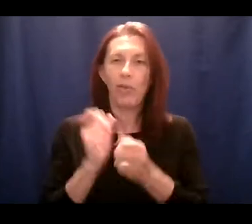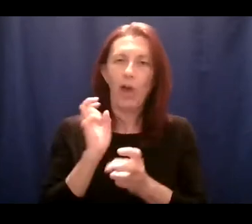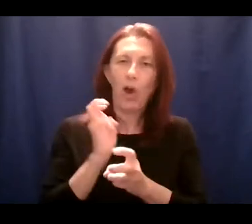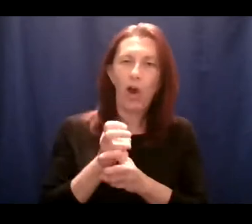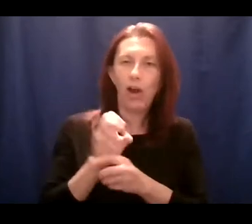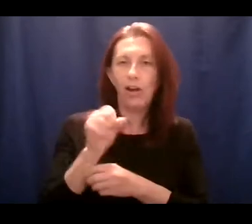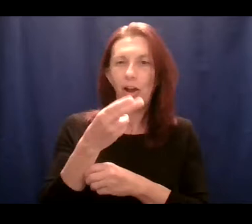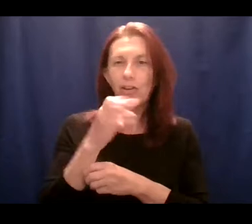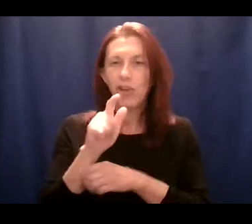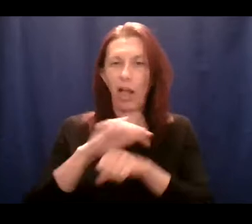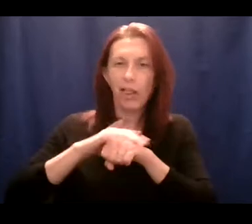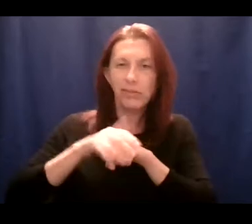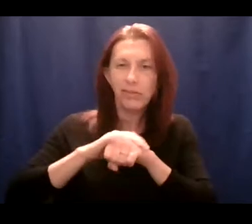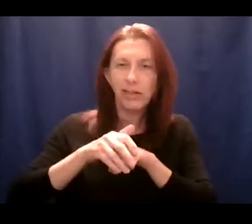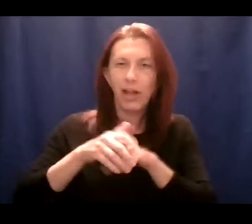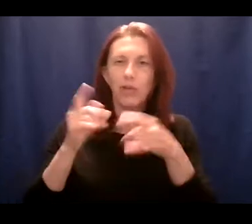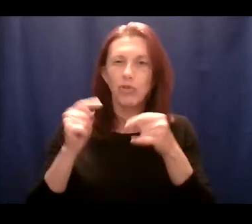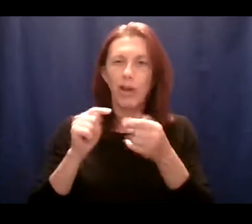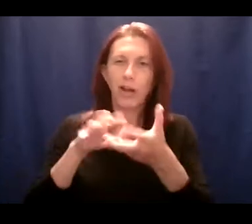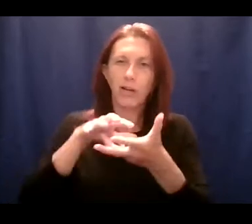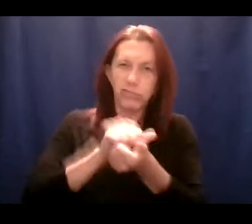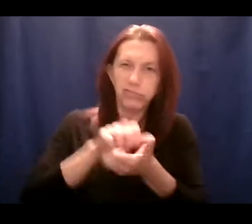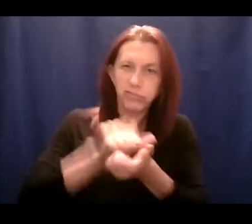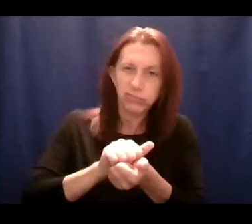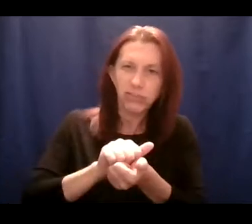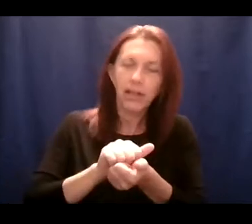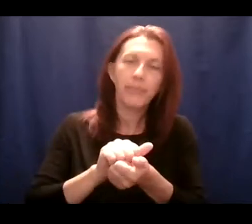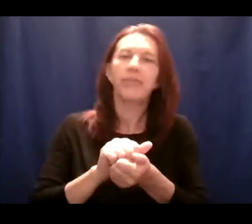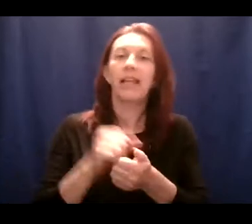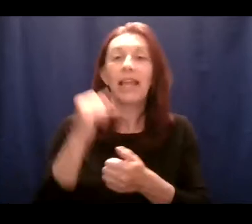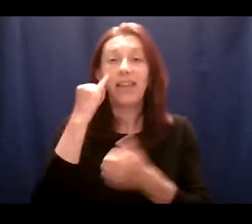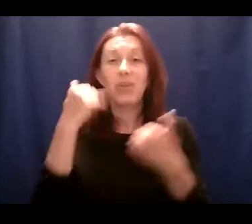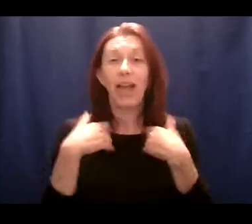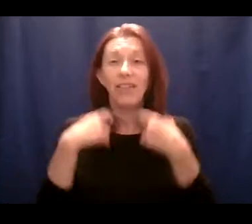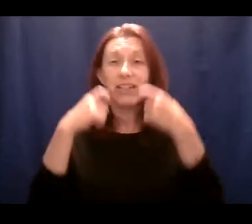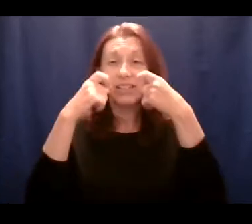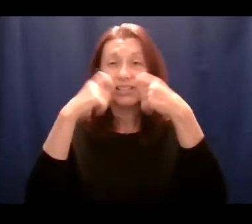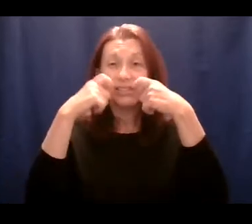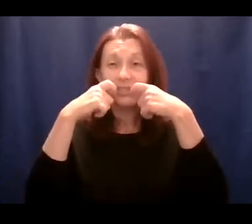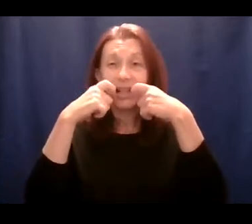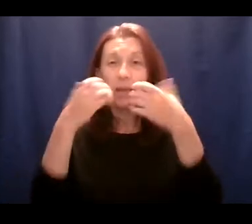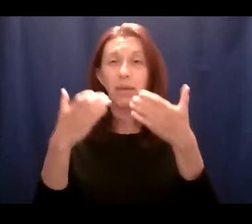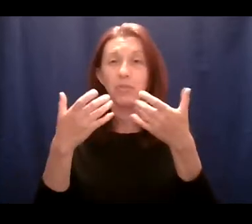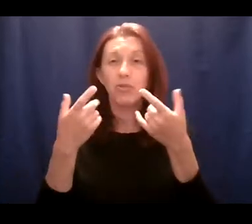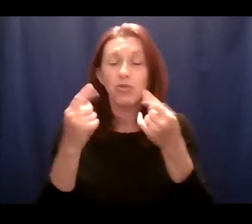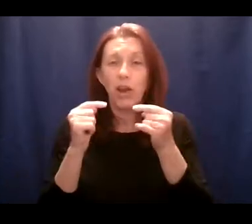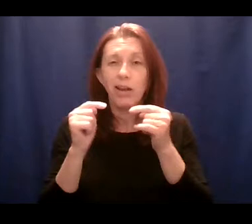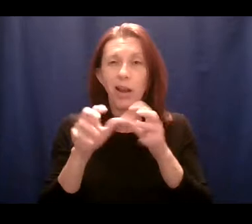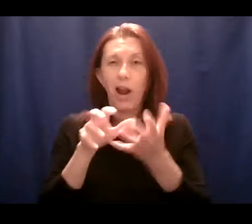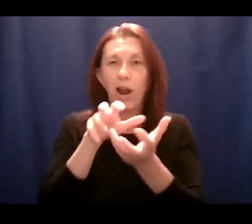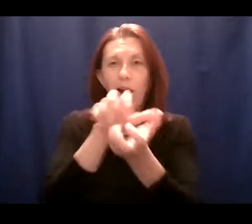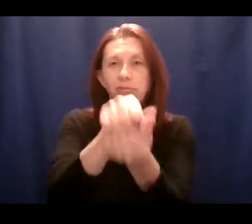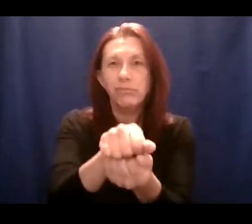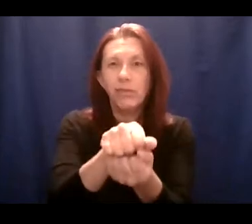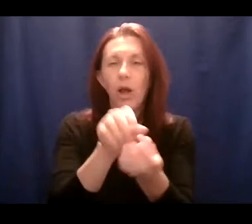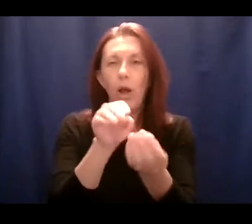point, you might try to grab a slippier animal like a squid or a fish. Well, I'll tell you that our